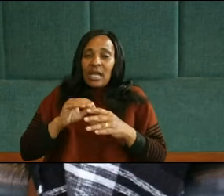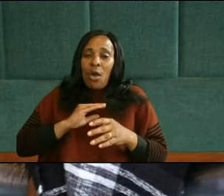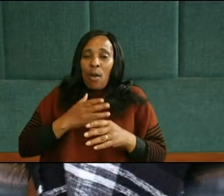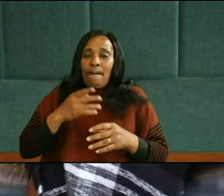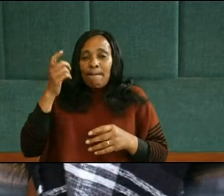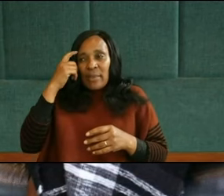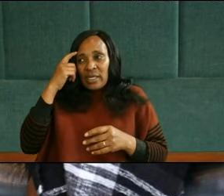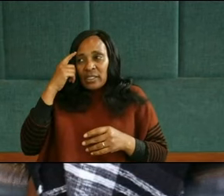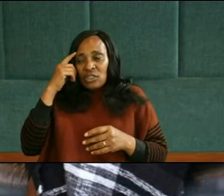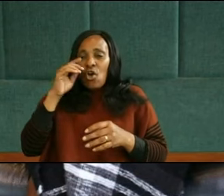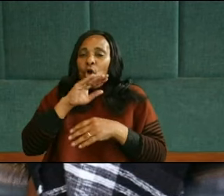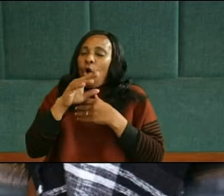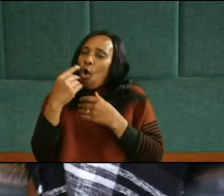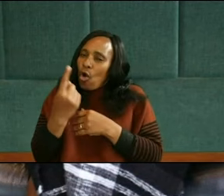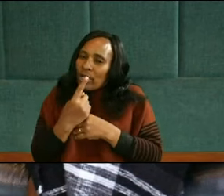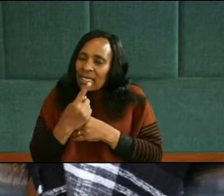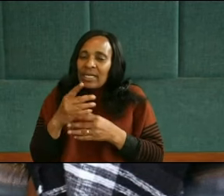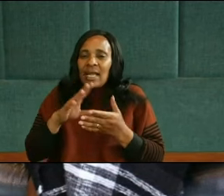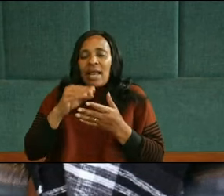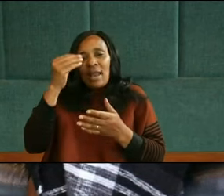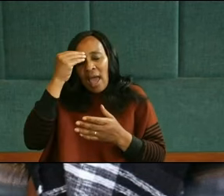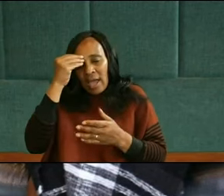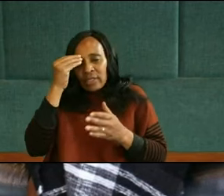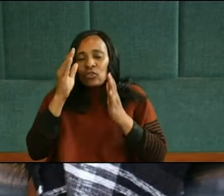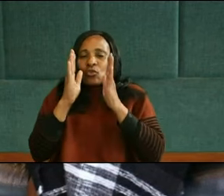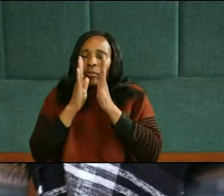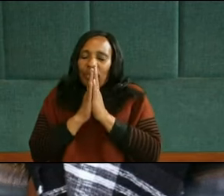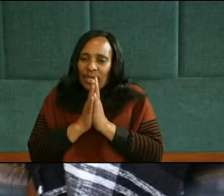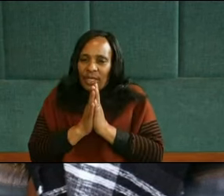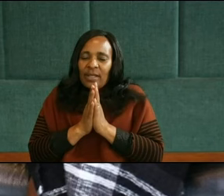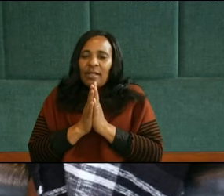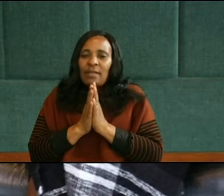we may only learn to meditate and listen to his voice.